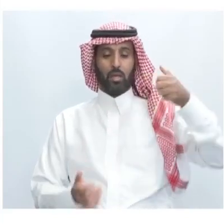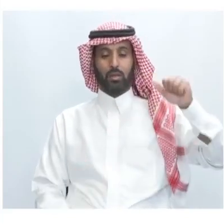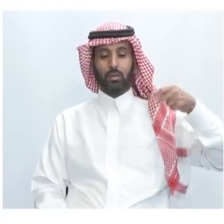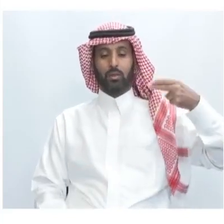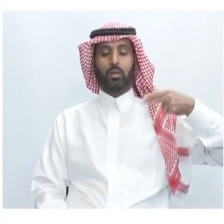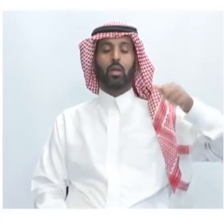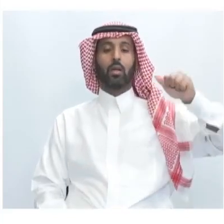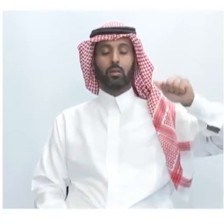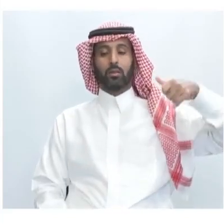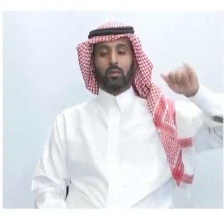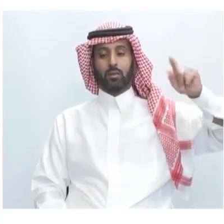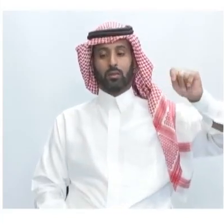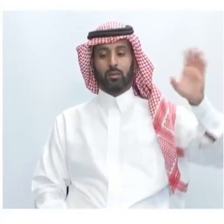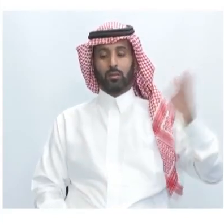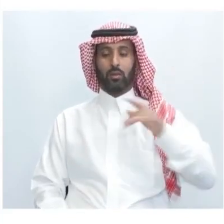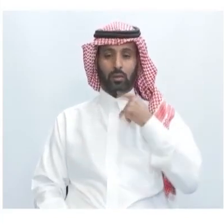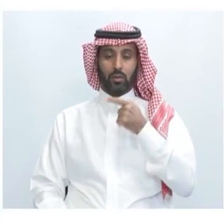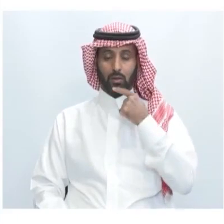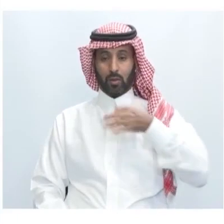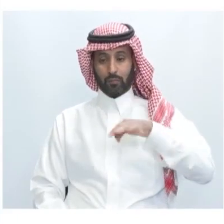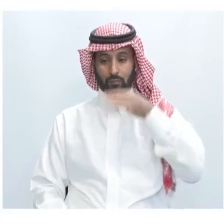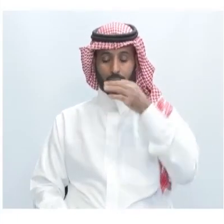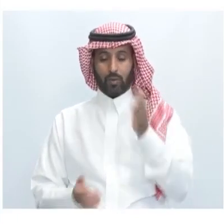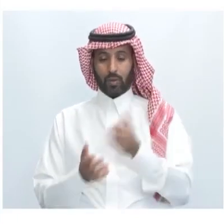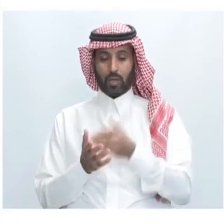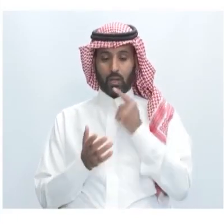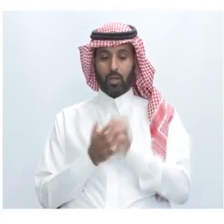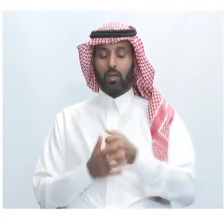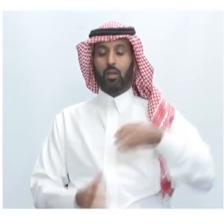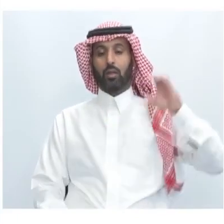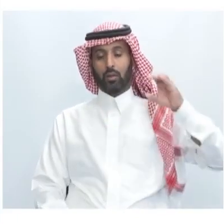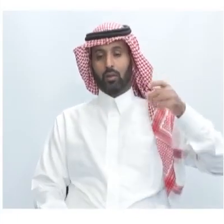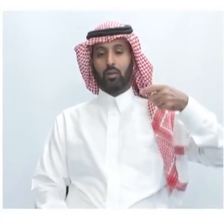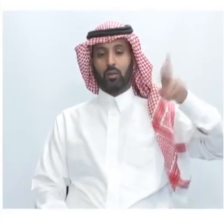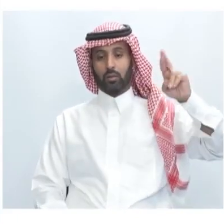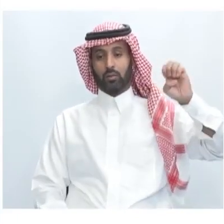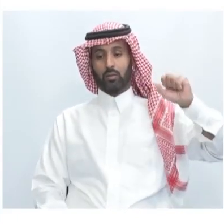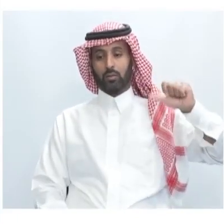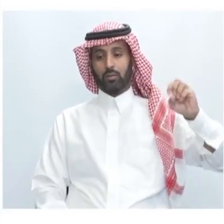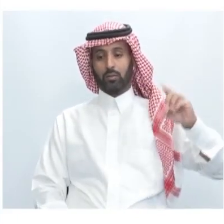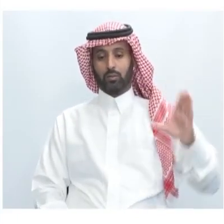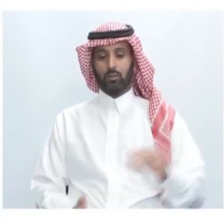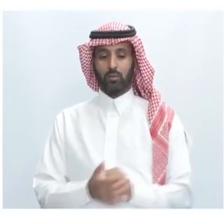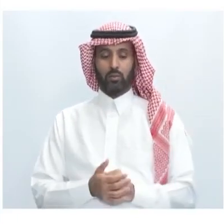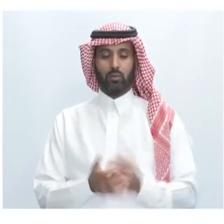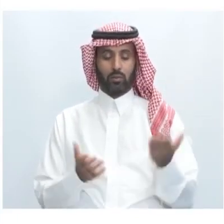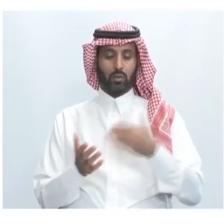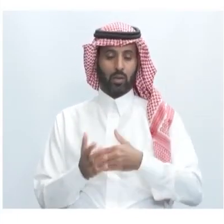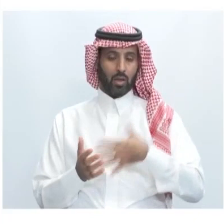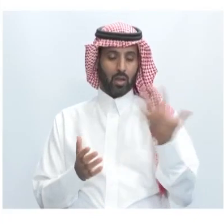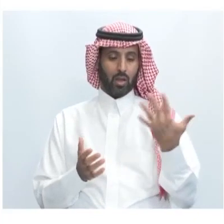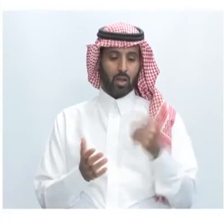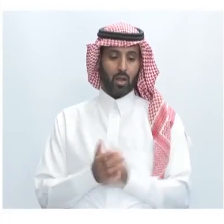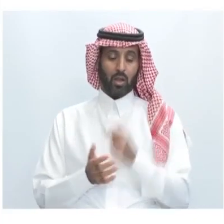a capital H, speak French with a capital F and Creole with a capital C. Excellent. Last one, number